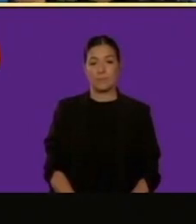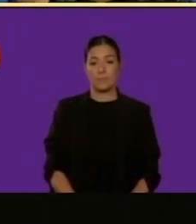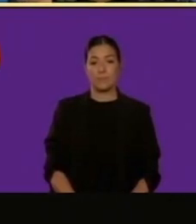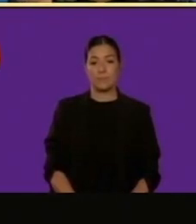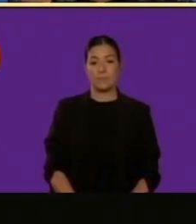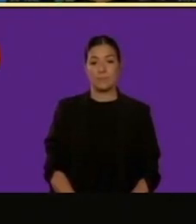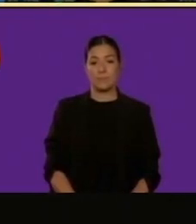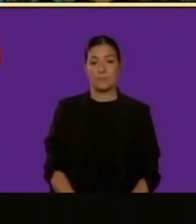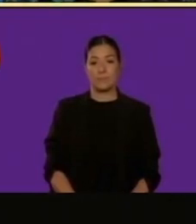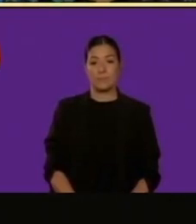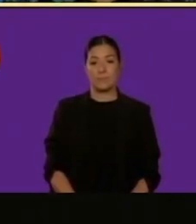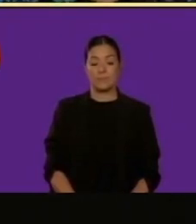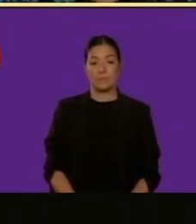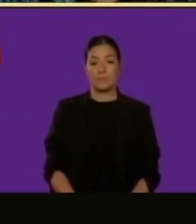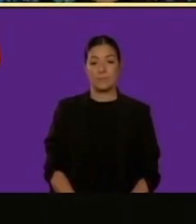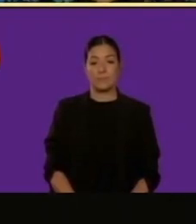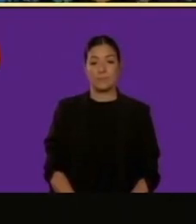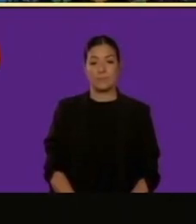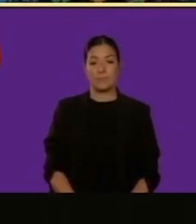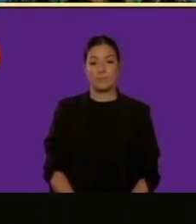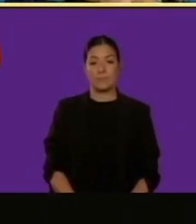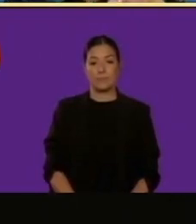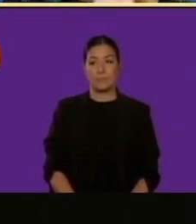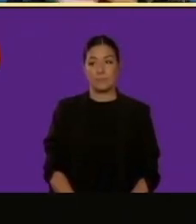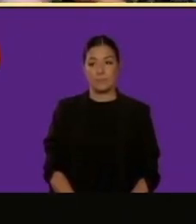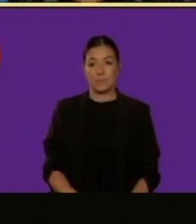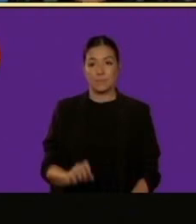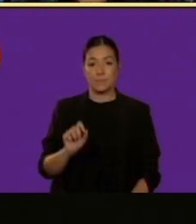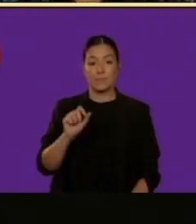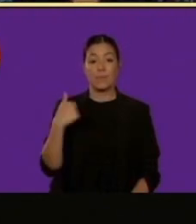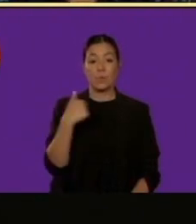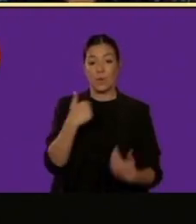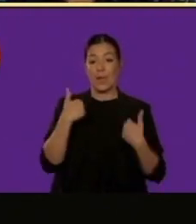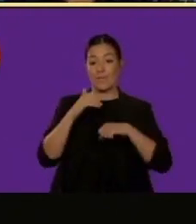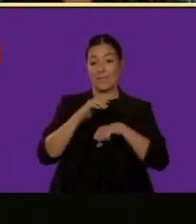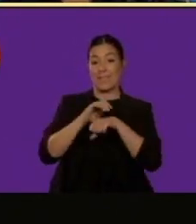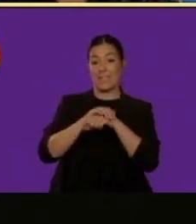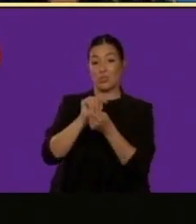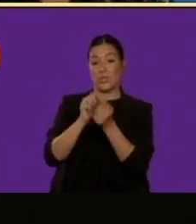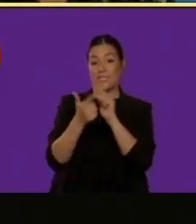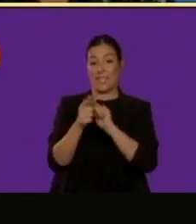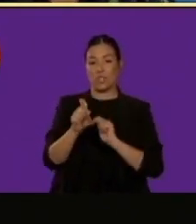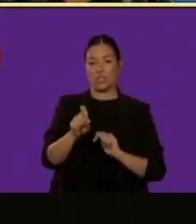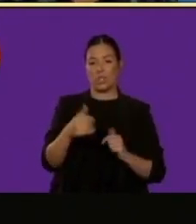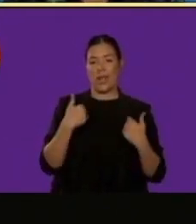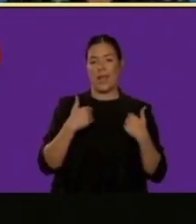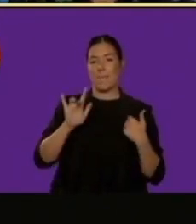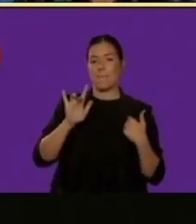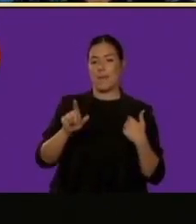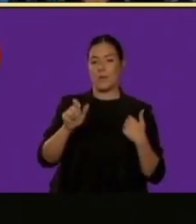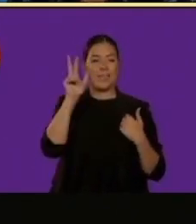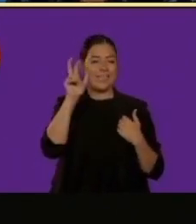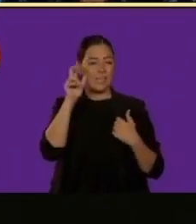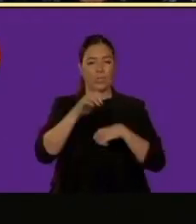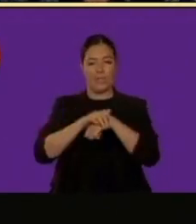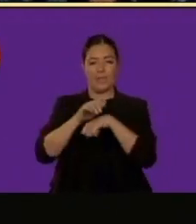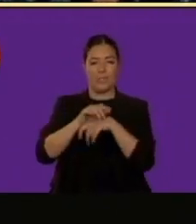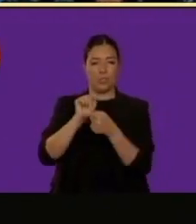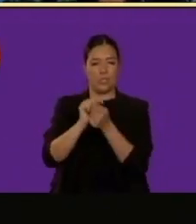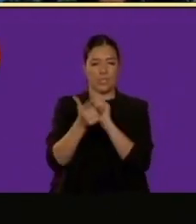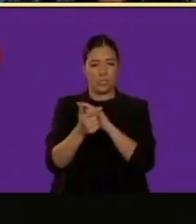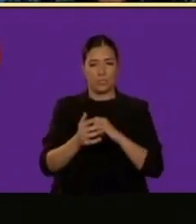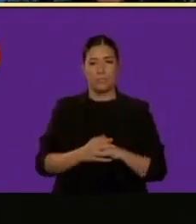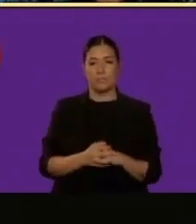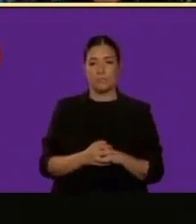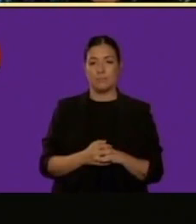Okay. Bueno. Okay. Hola, me llamo Lauren Berrios. Mi padre nació Hello, my name is Lauren Berrios. My